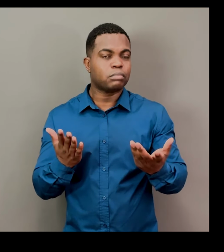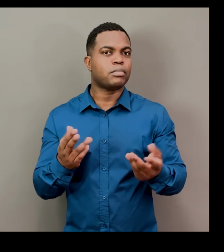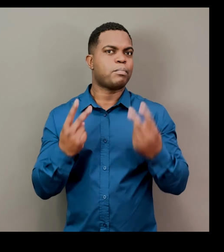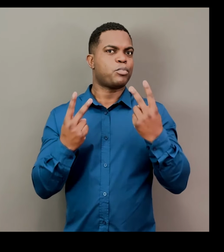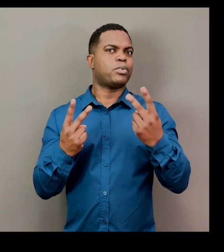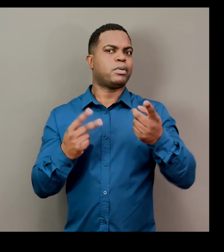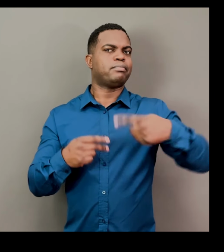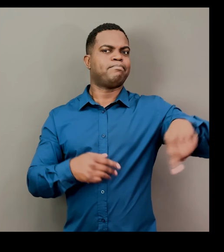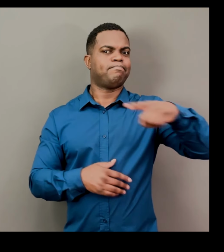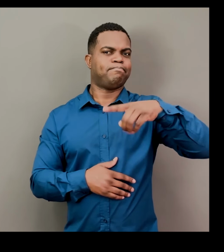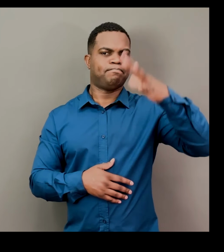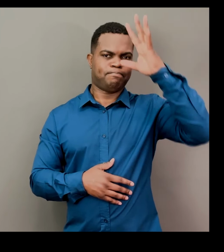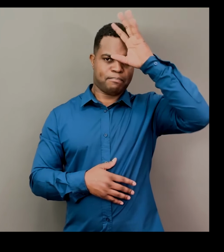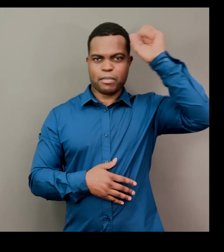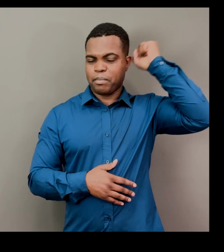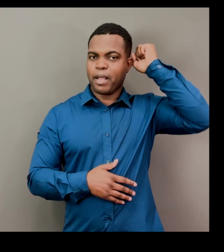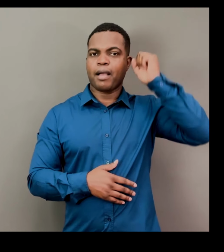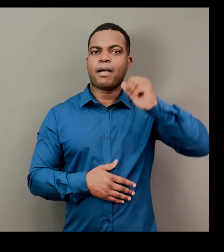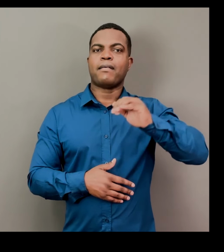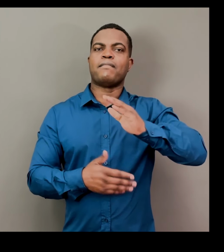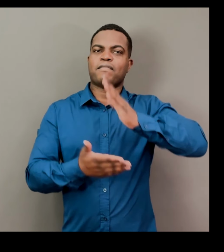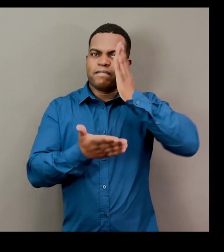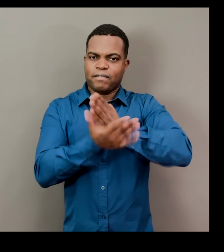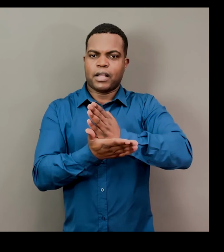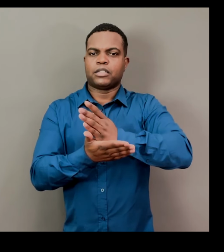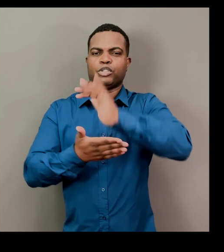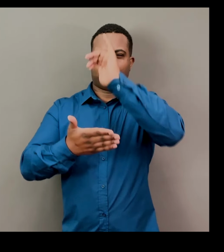It's important to remember that you can't fact